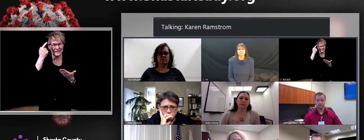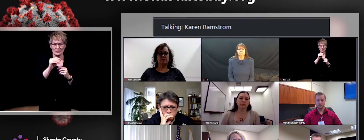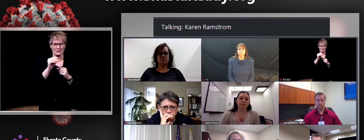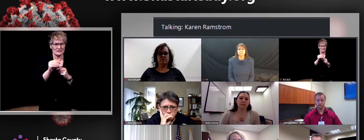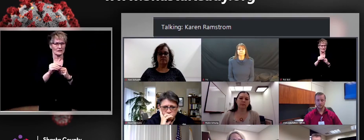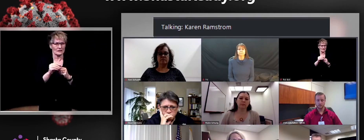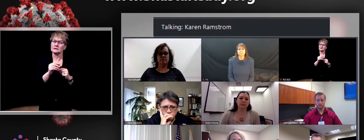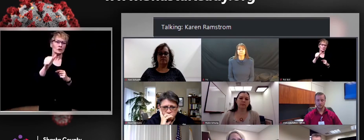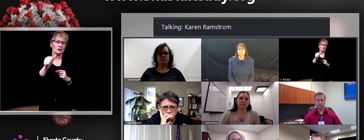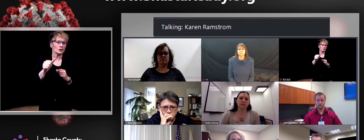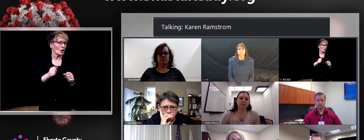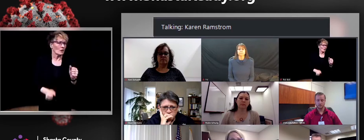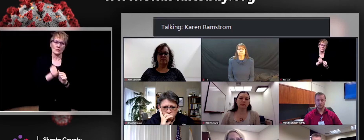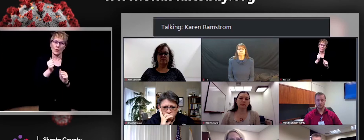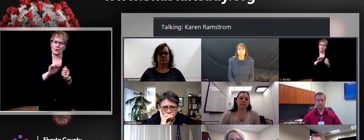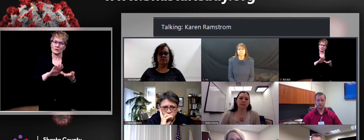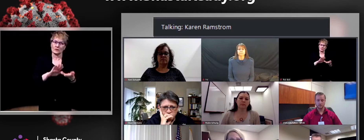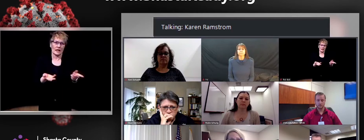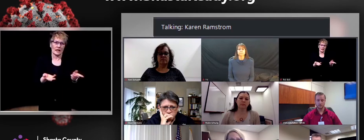majority of our deaths, for sure.